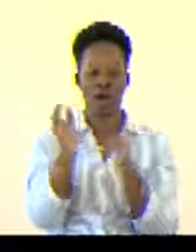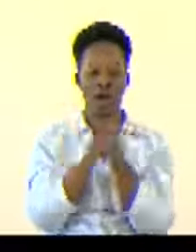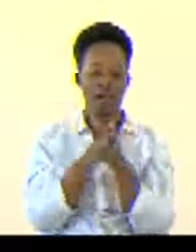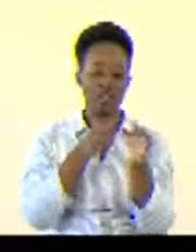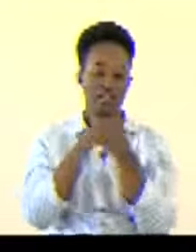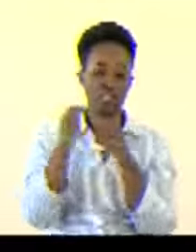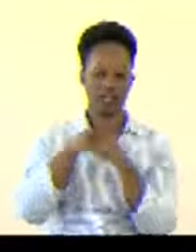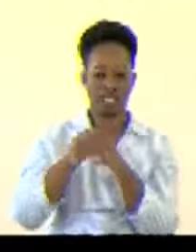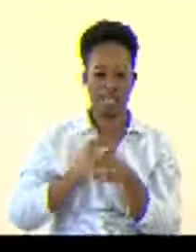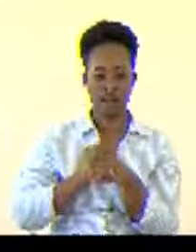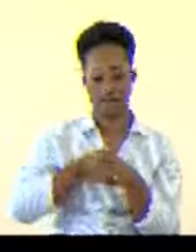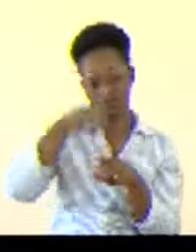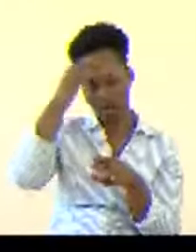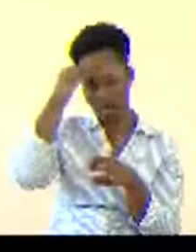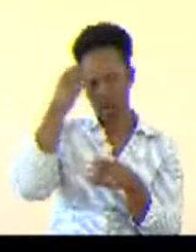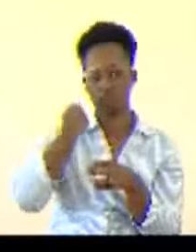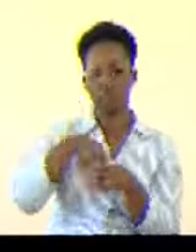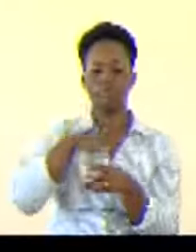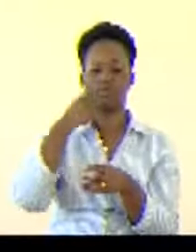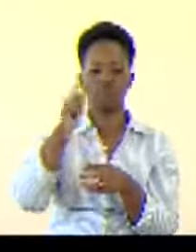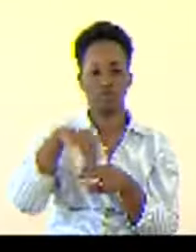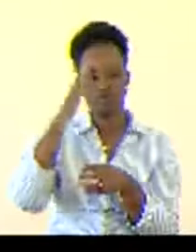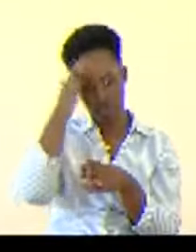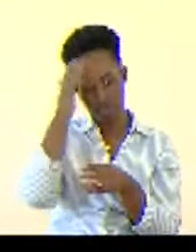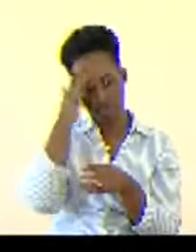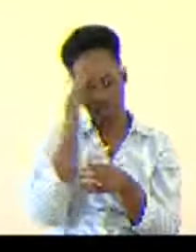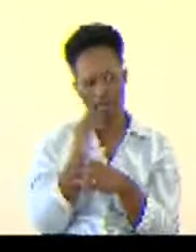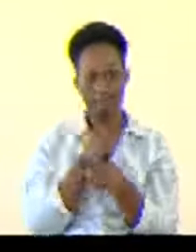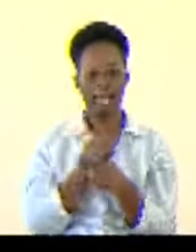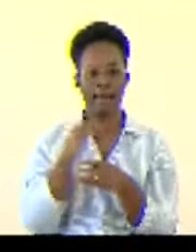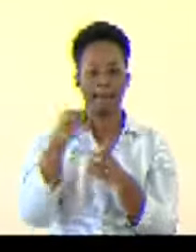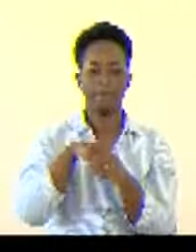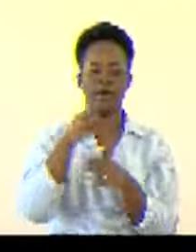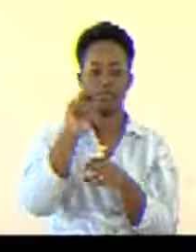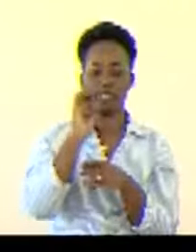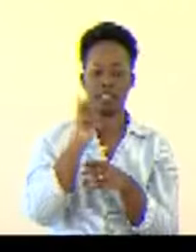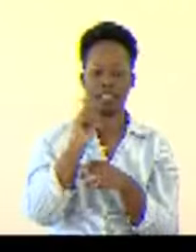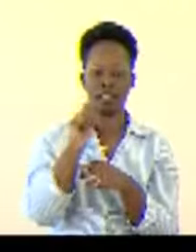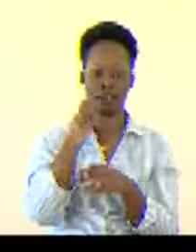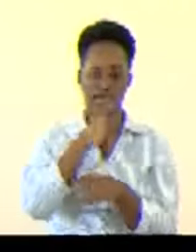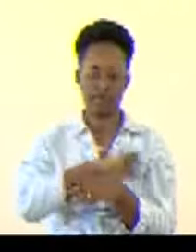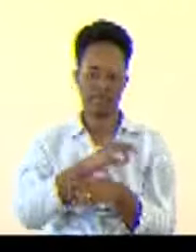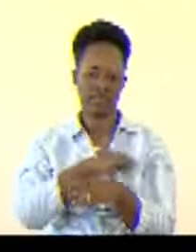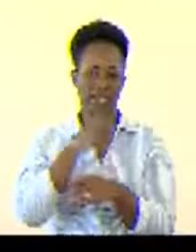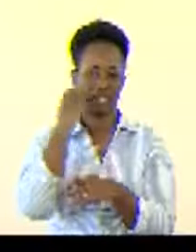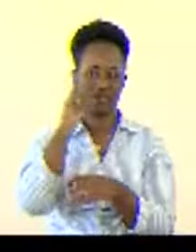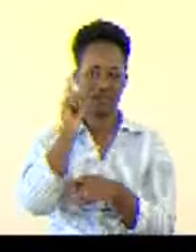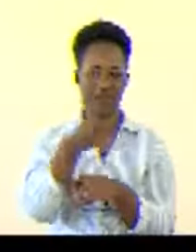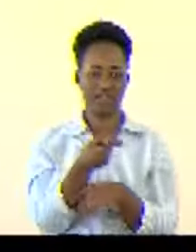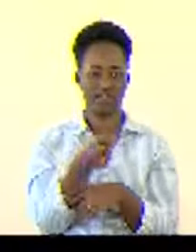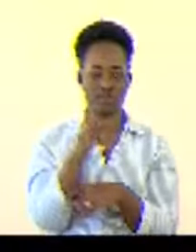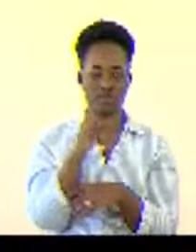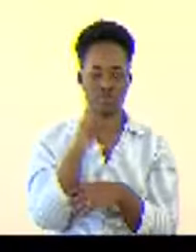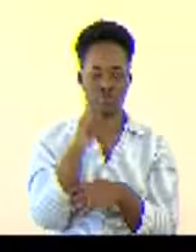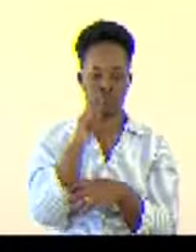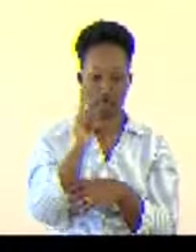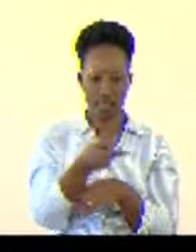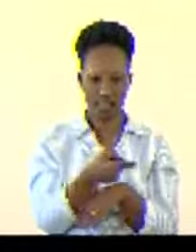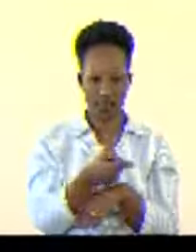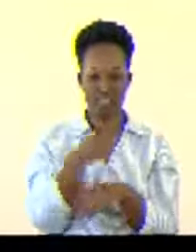So we shall have to know out of the net profit, if it is 1,000 as the net profit, each unit